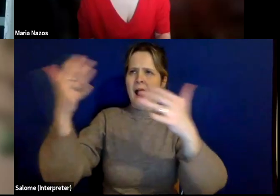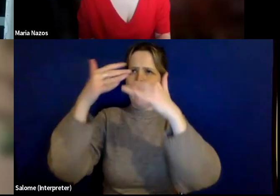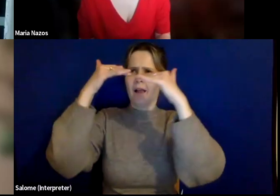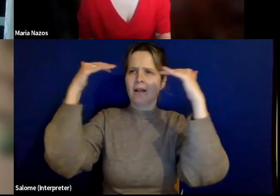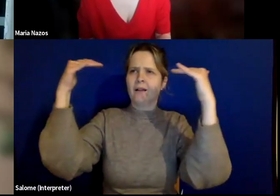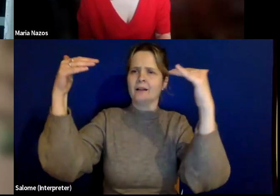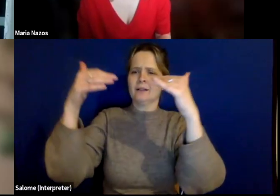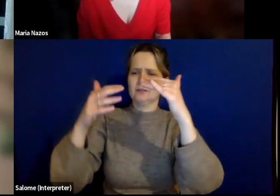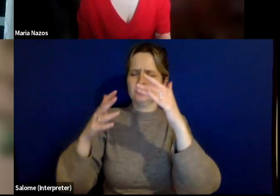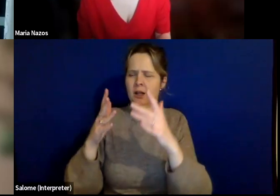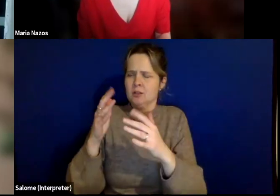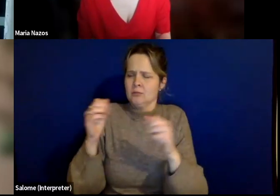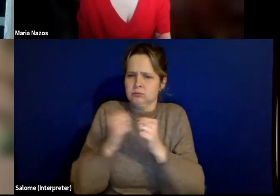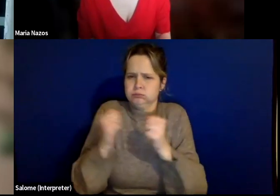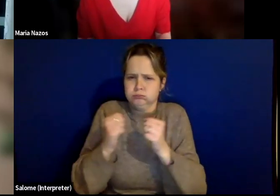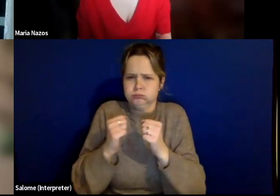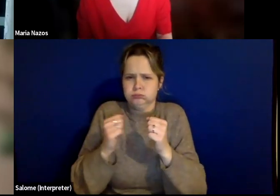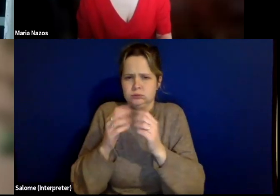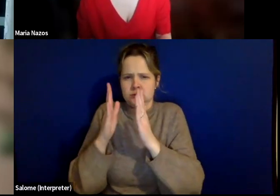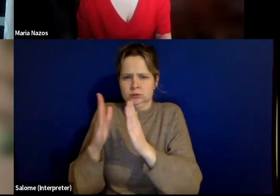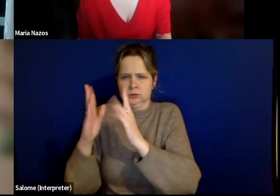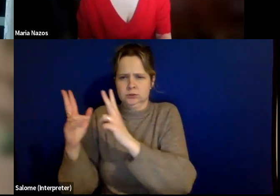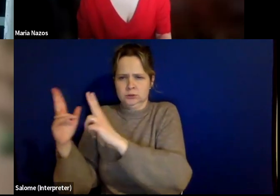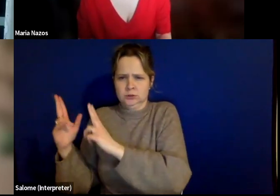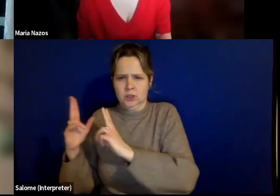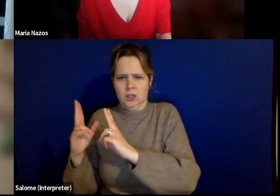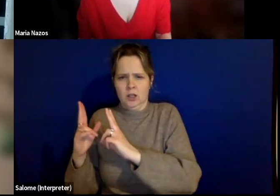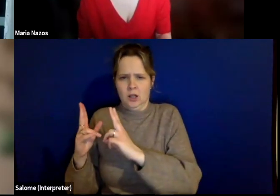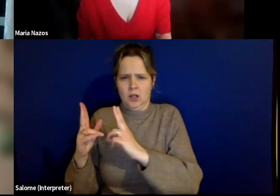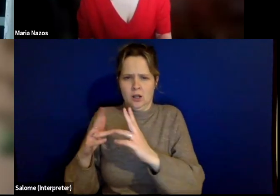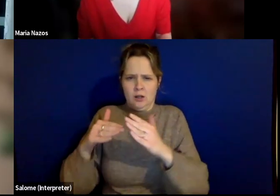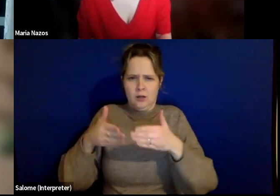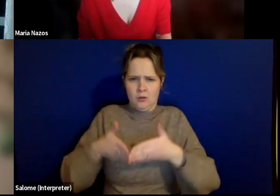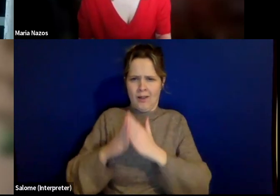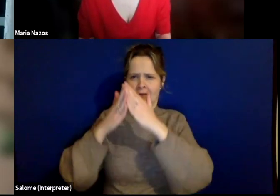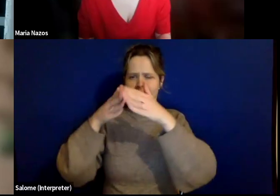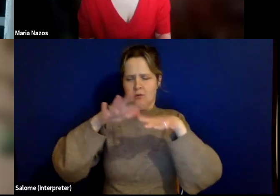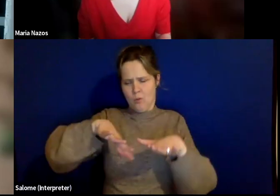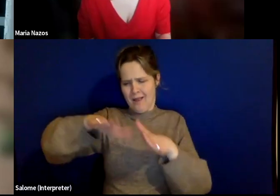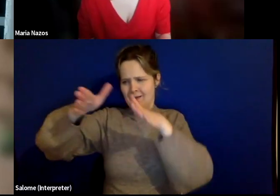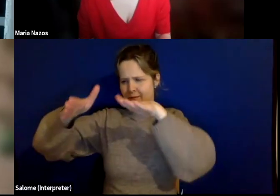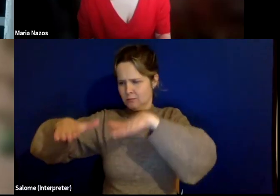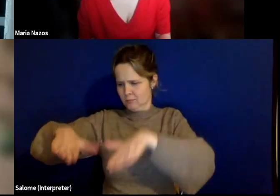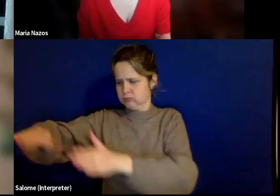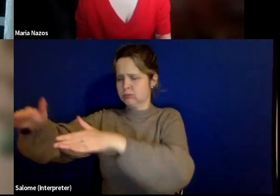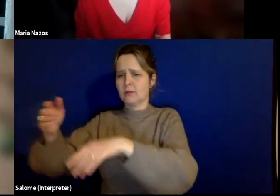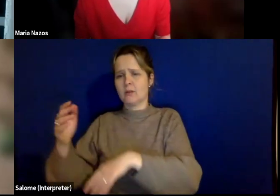slices. Curled swirls of black ink waves drift west, then